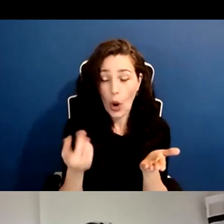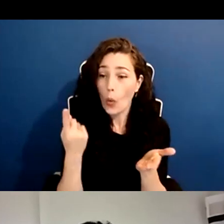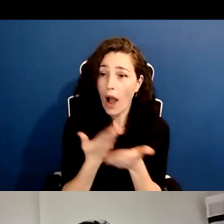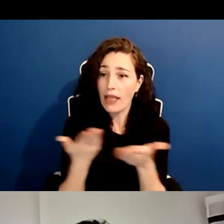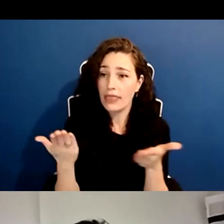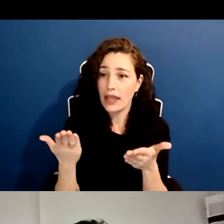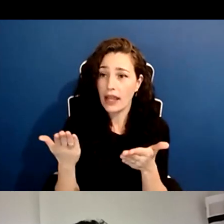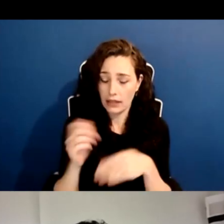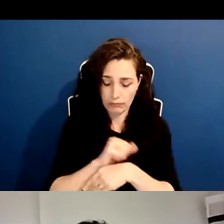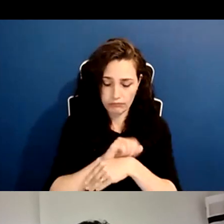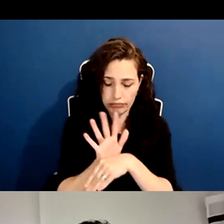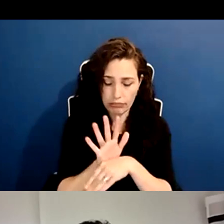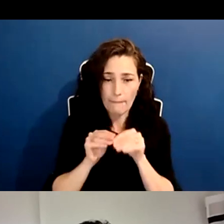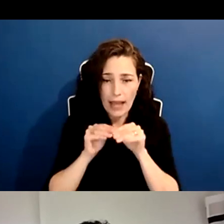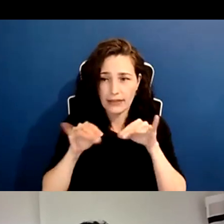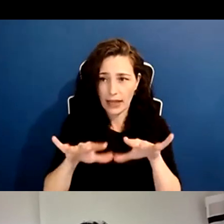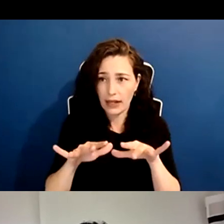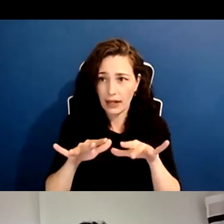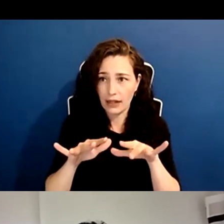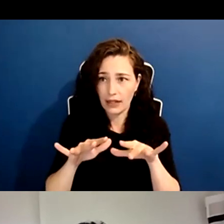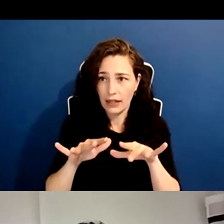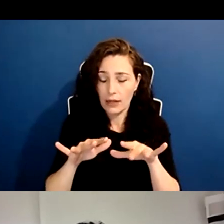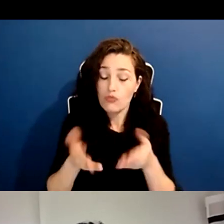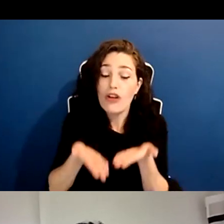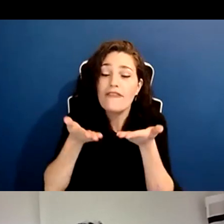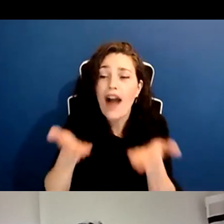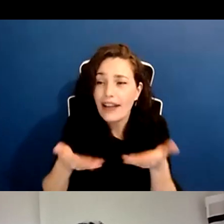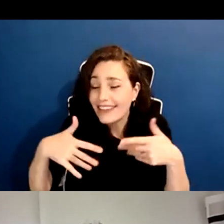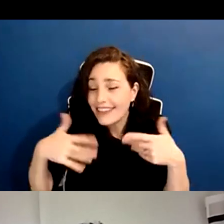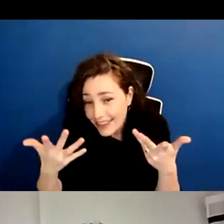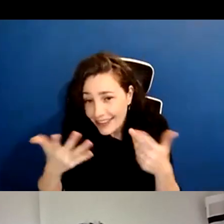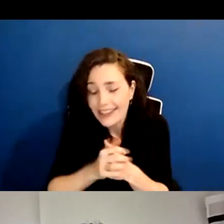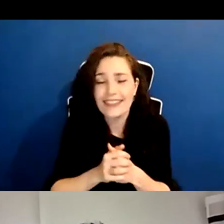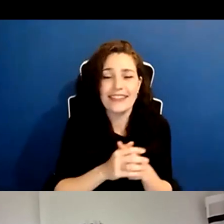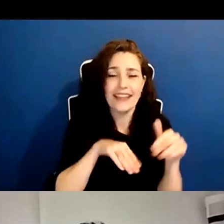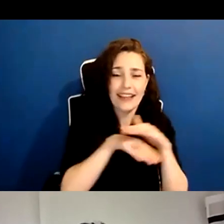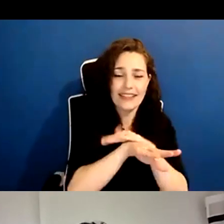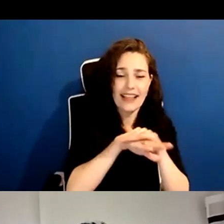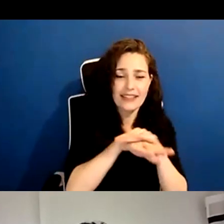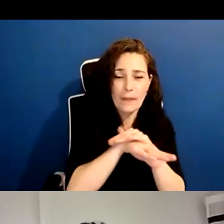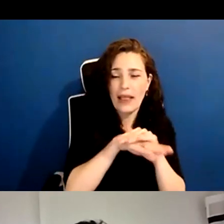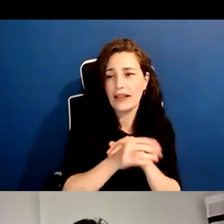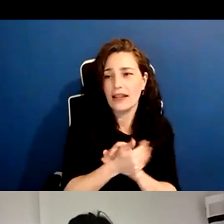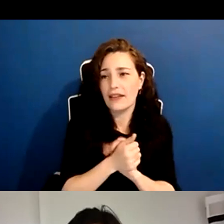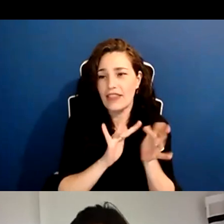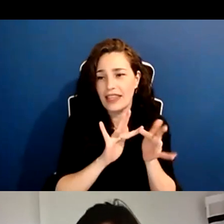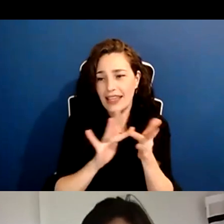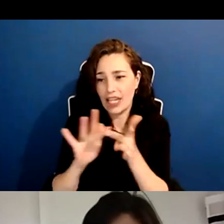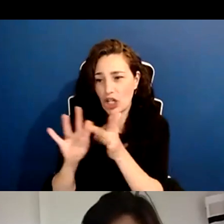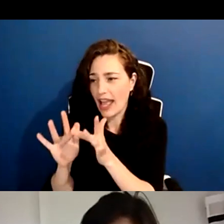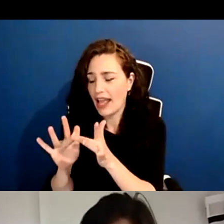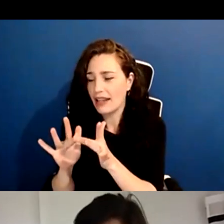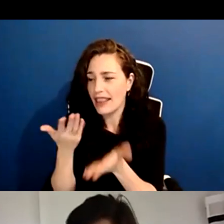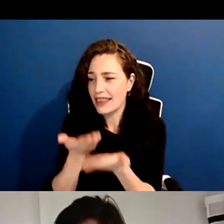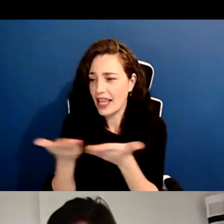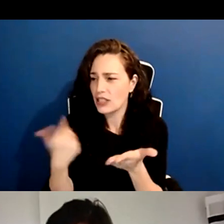to us is the accessibility of the internet in ways that we had maybe taken for granted. So